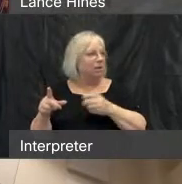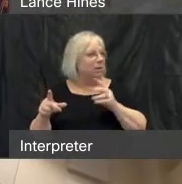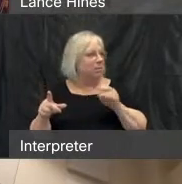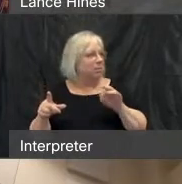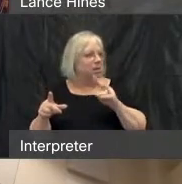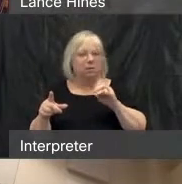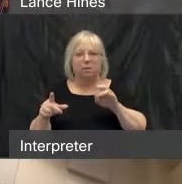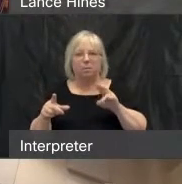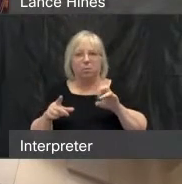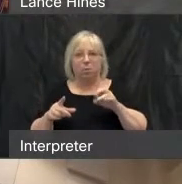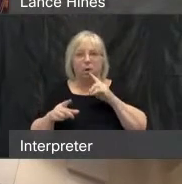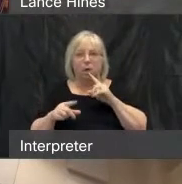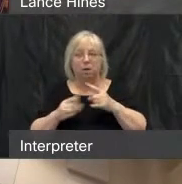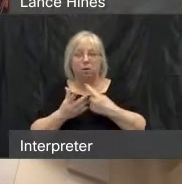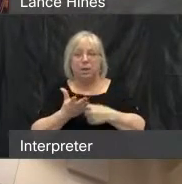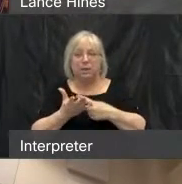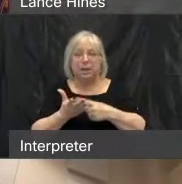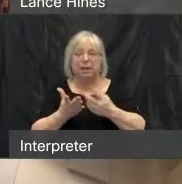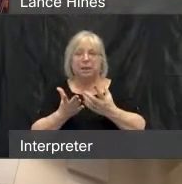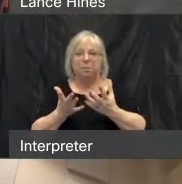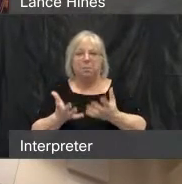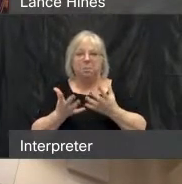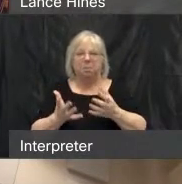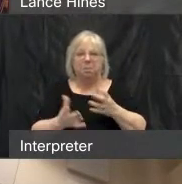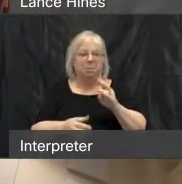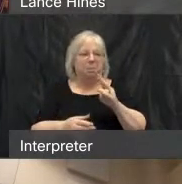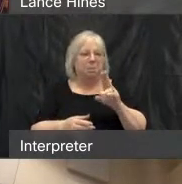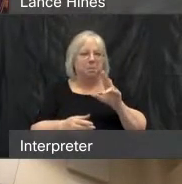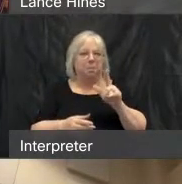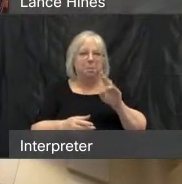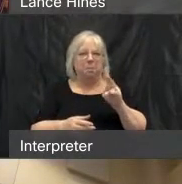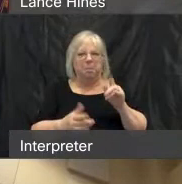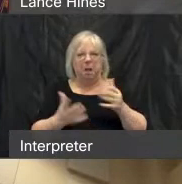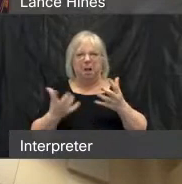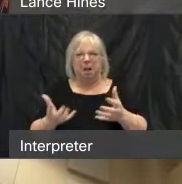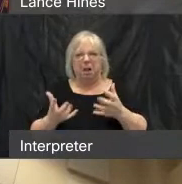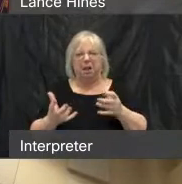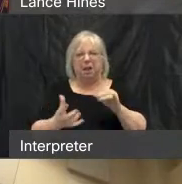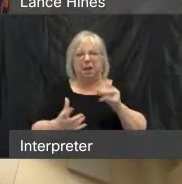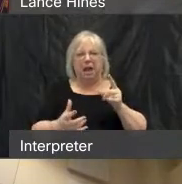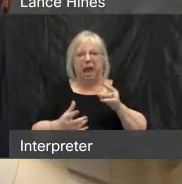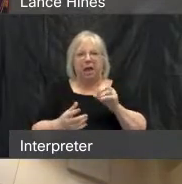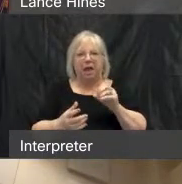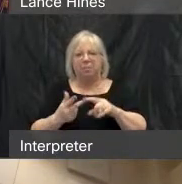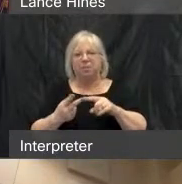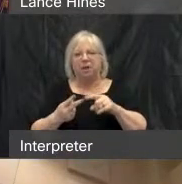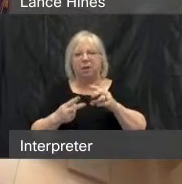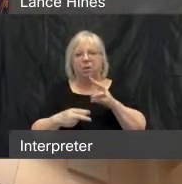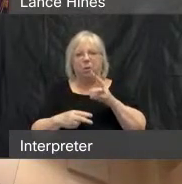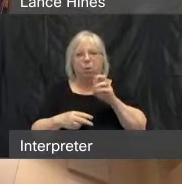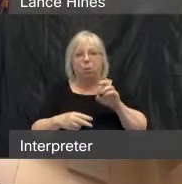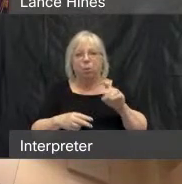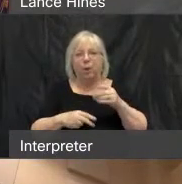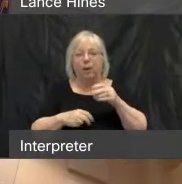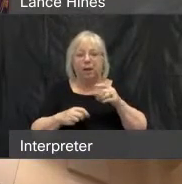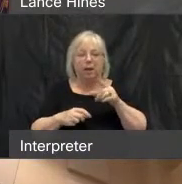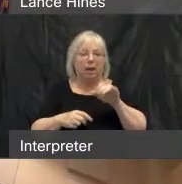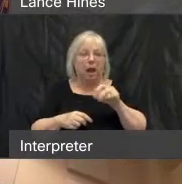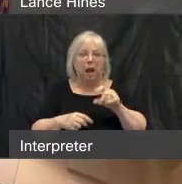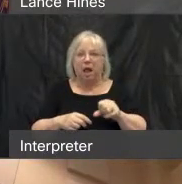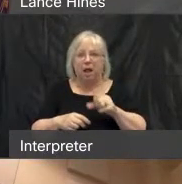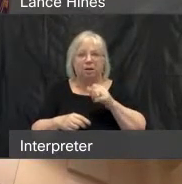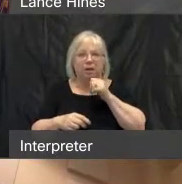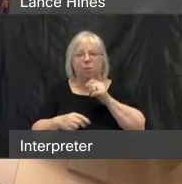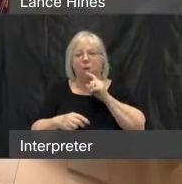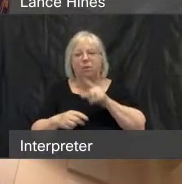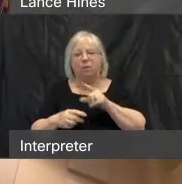can you just briefly discuss kind of bulky items and weed lots, how that is included in the budget? I think it wasn't called out, but